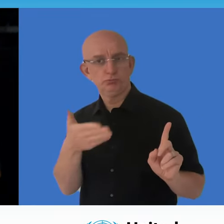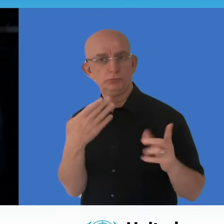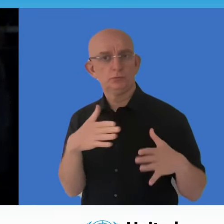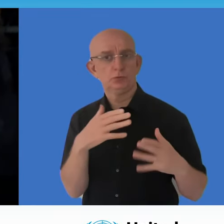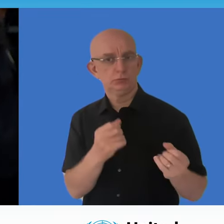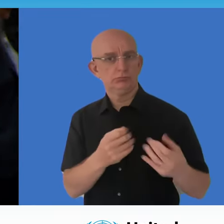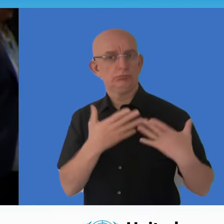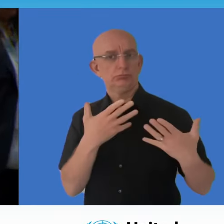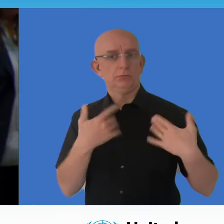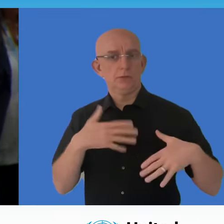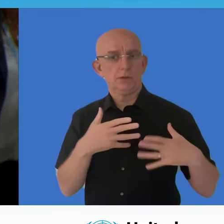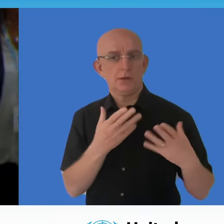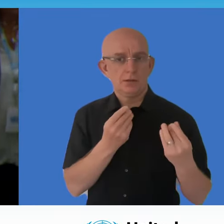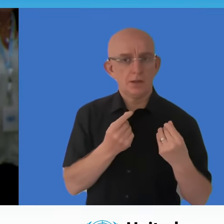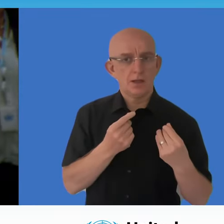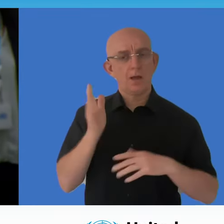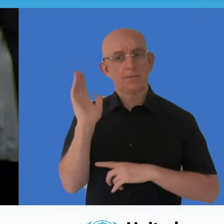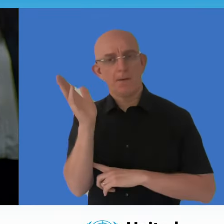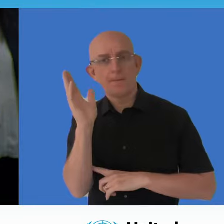young leaders